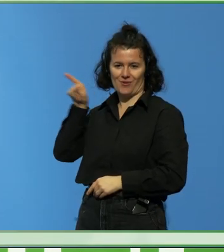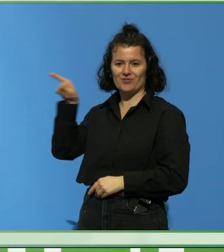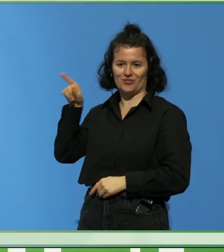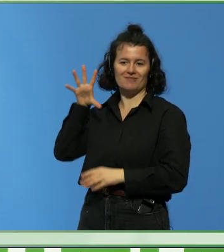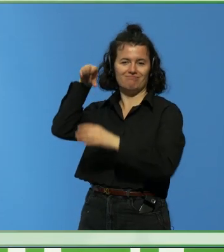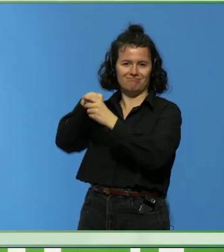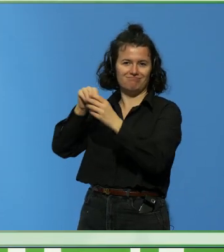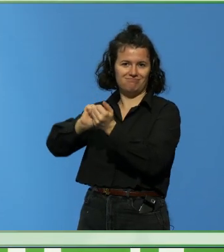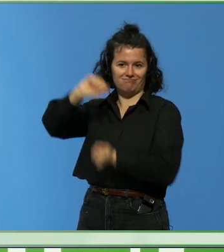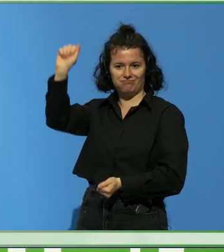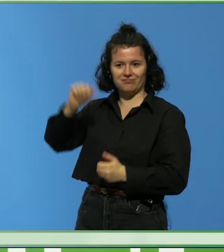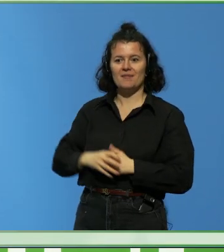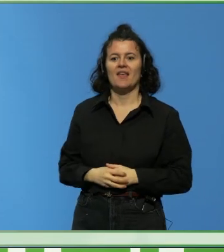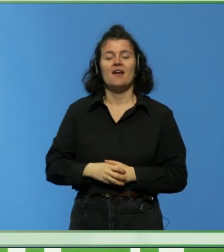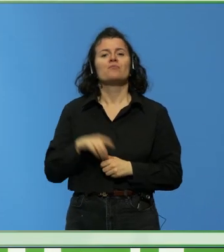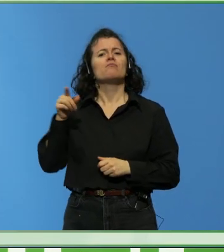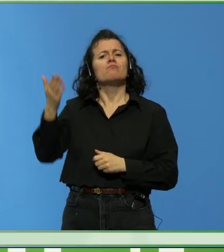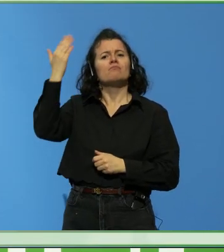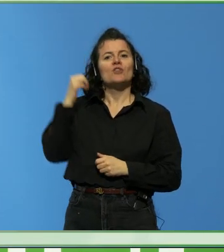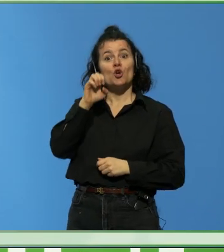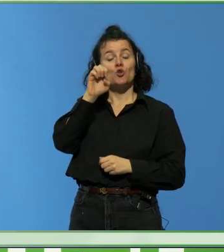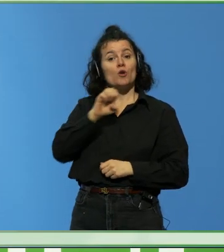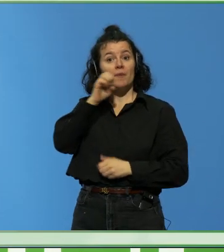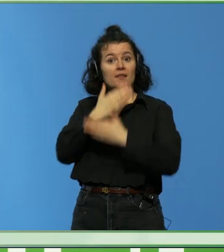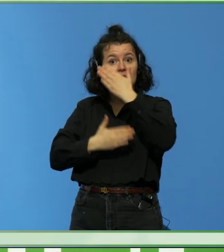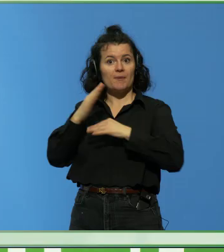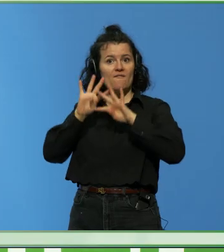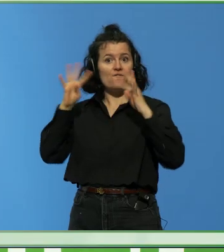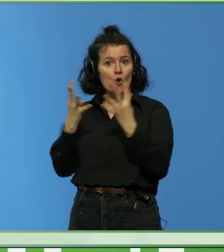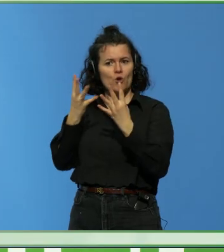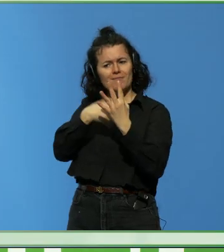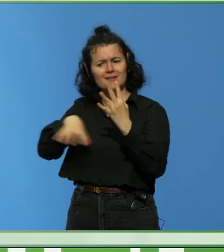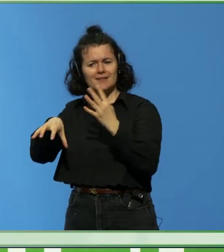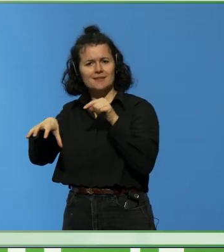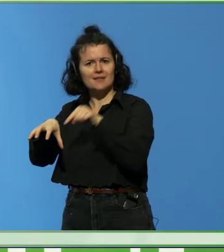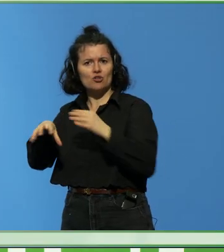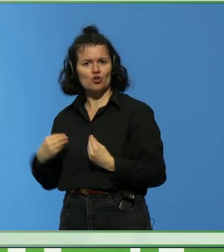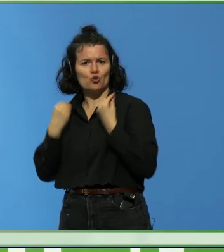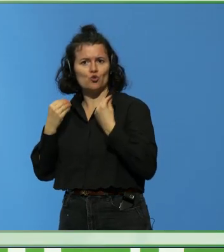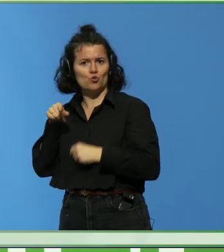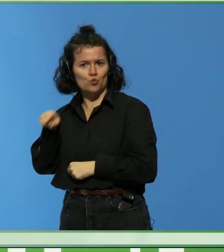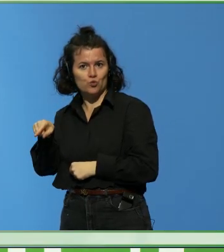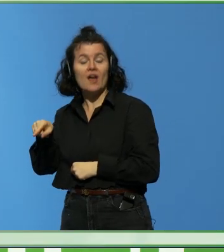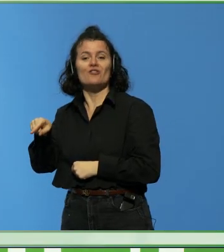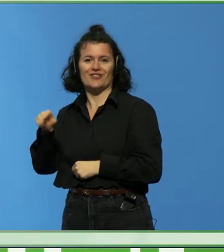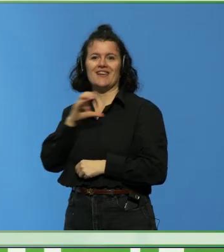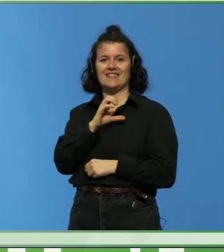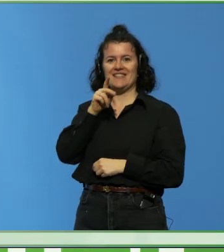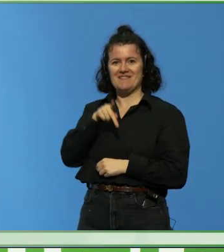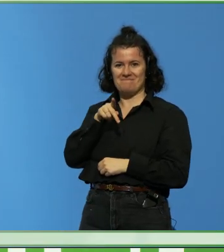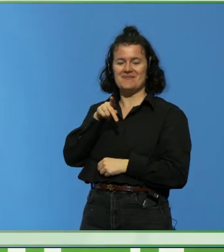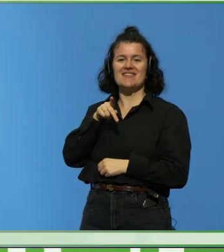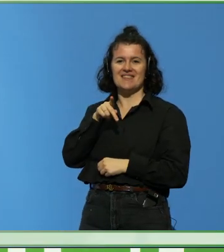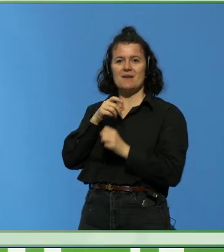in 2023, became a youth representative to the Board of Cerebral Palsy Europe. She